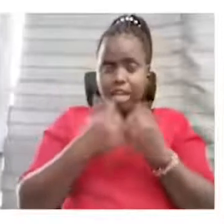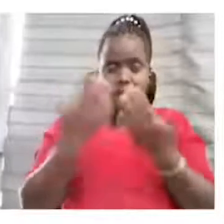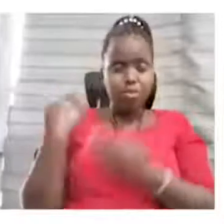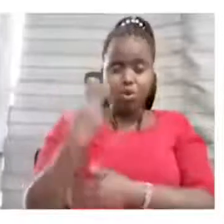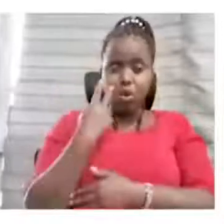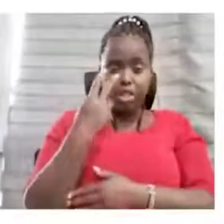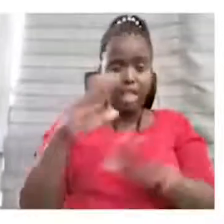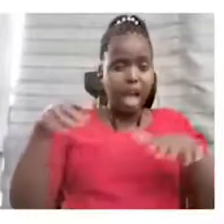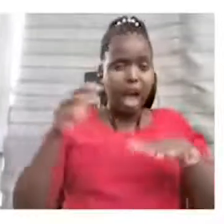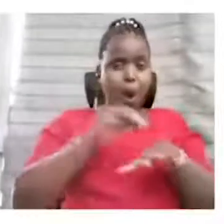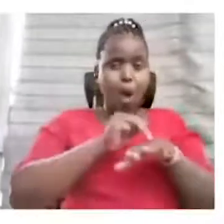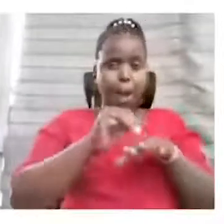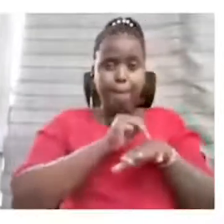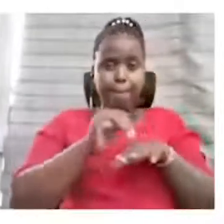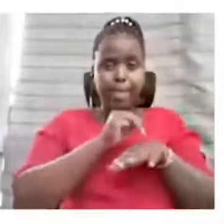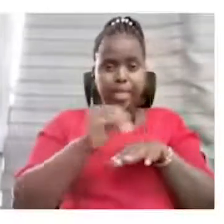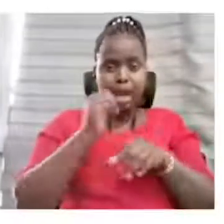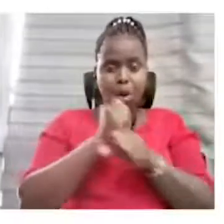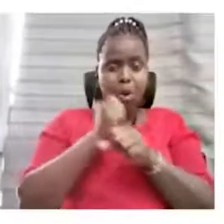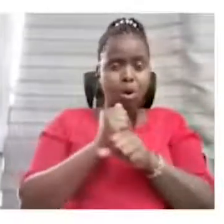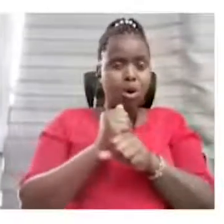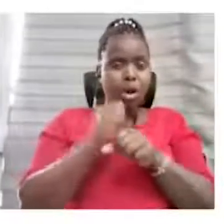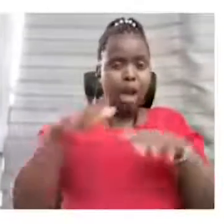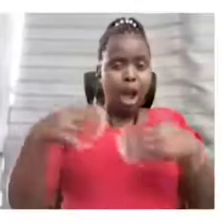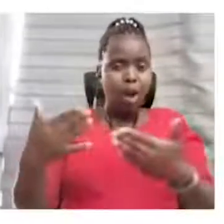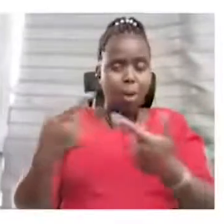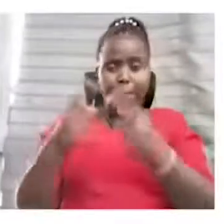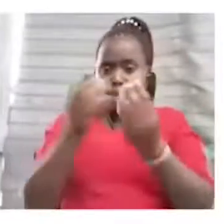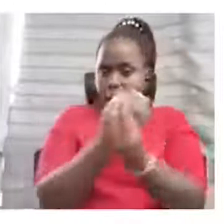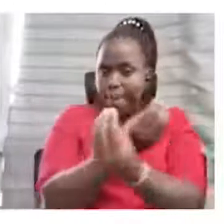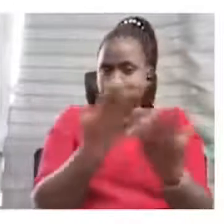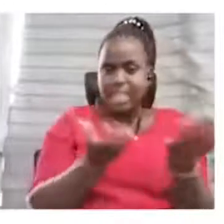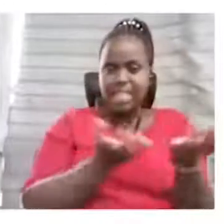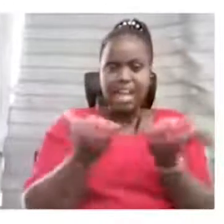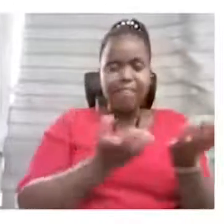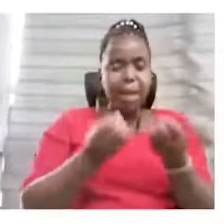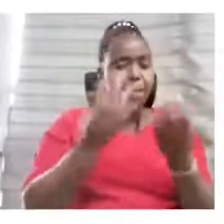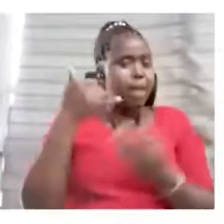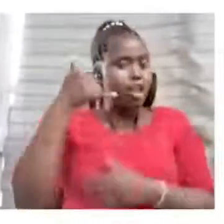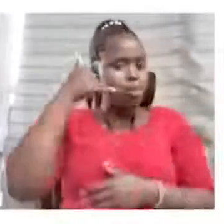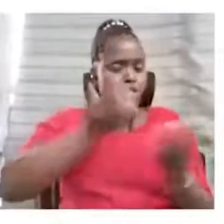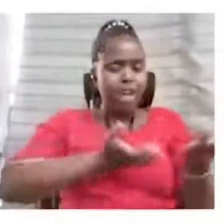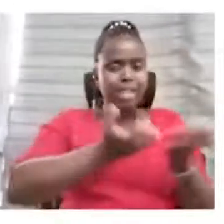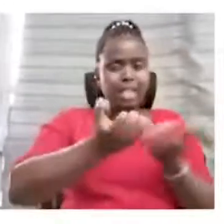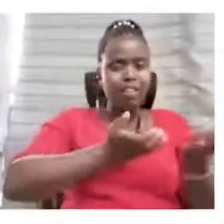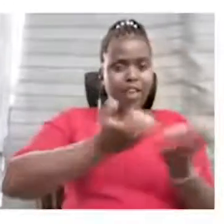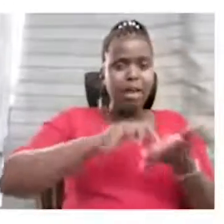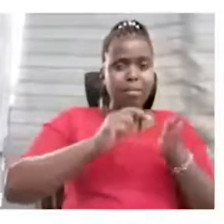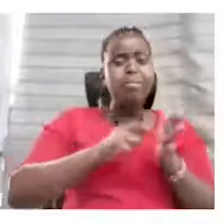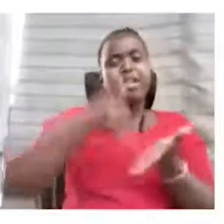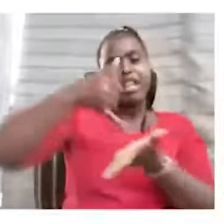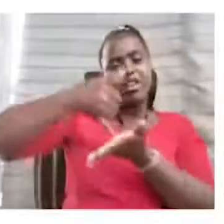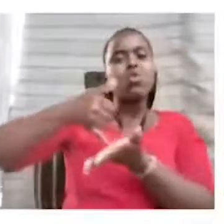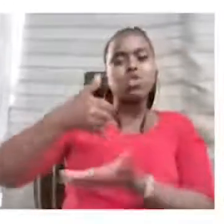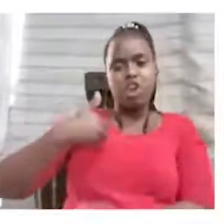a lot of services, a lot of mobile services haven't been designed for inclusion. And they really pose a lot of